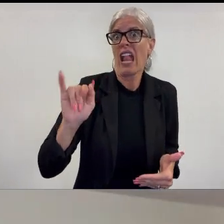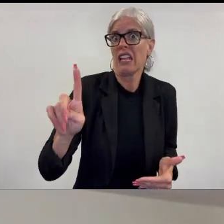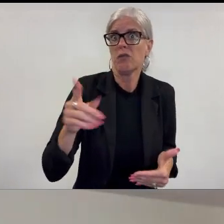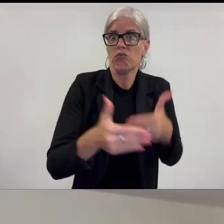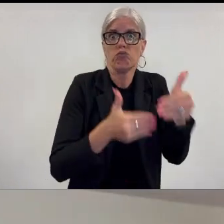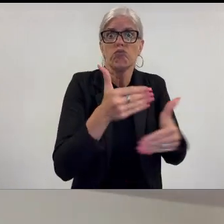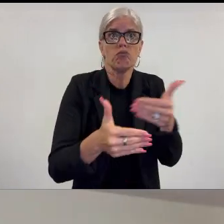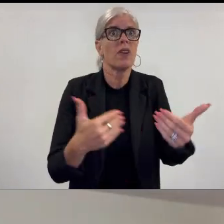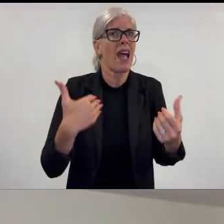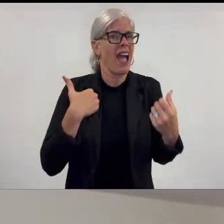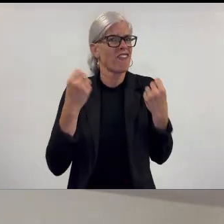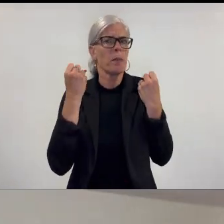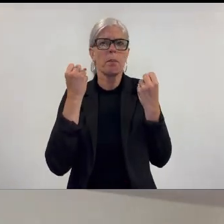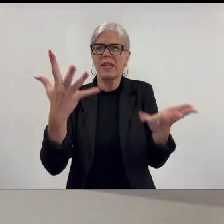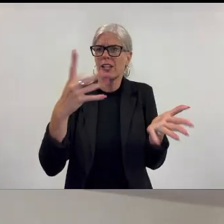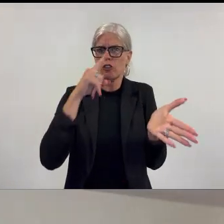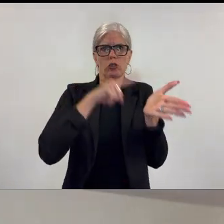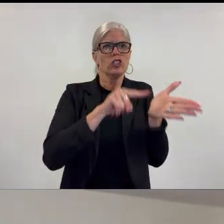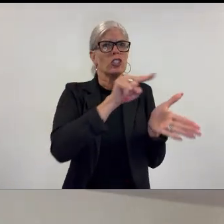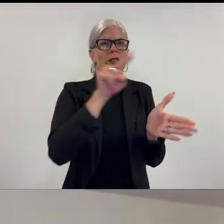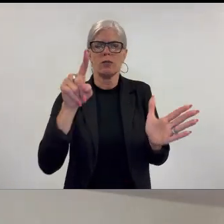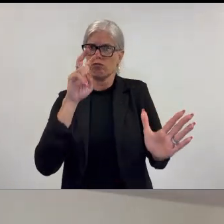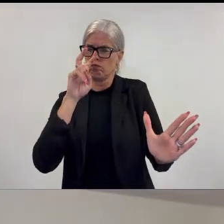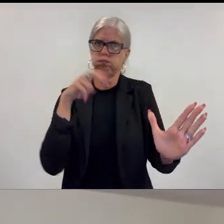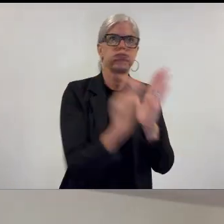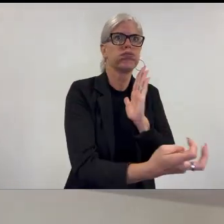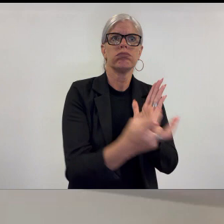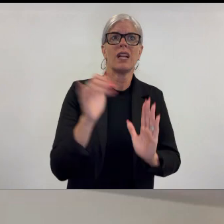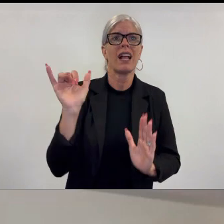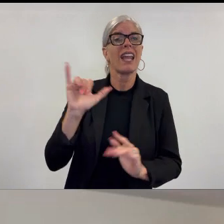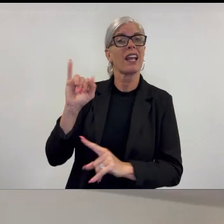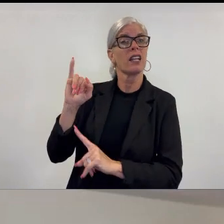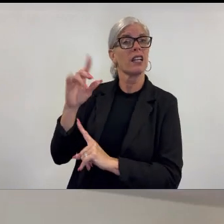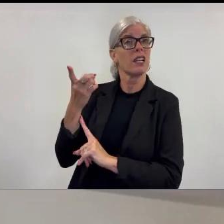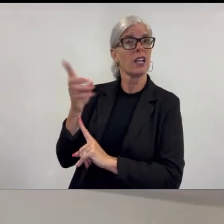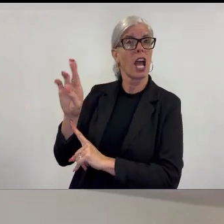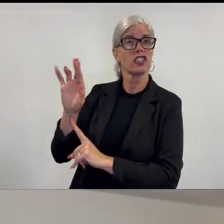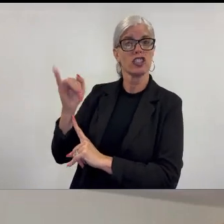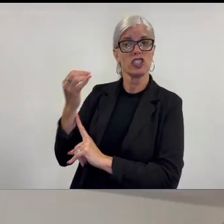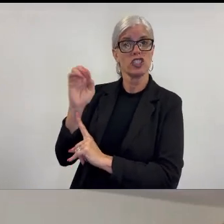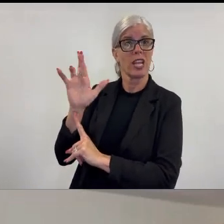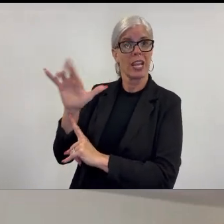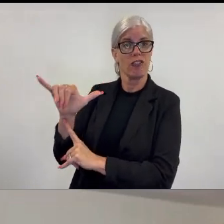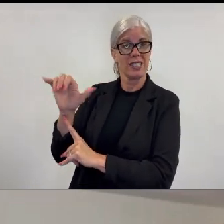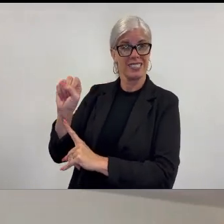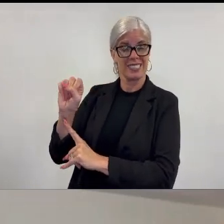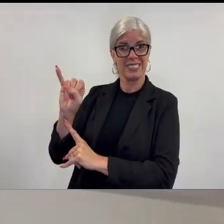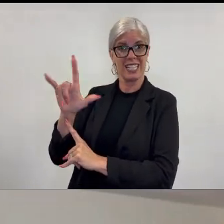think, as a general statement, that's valid, but there are a lot